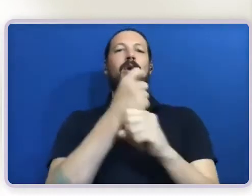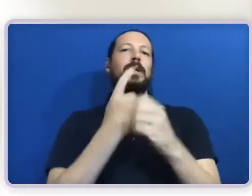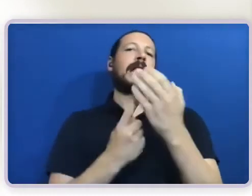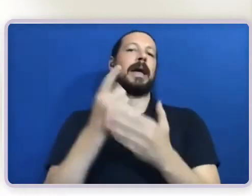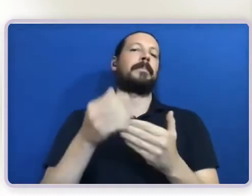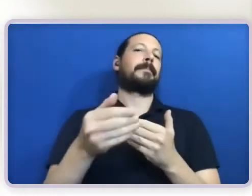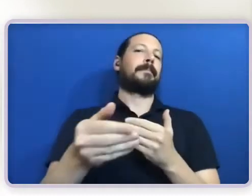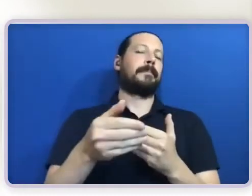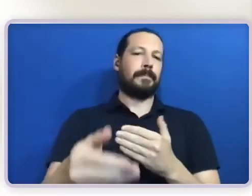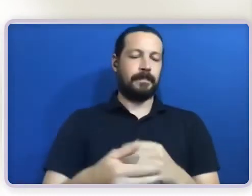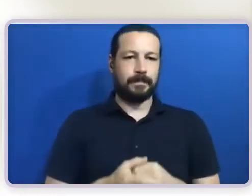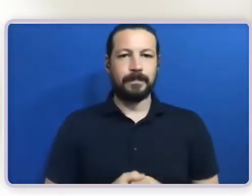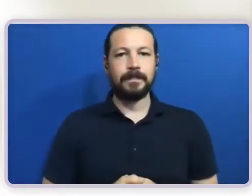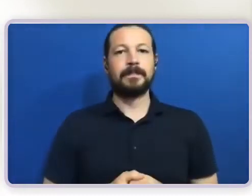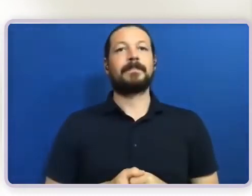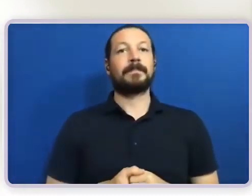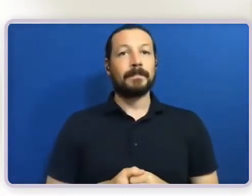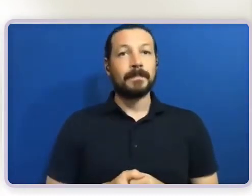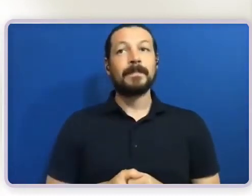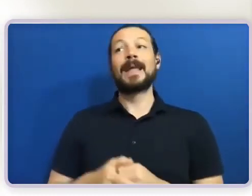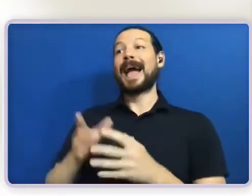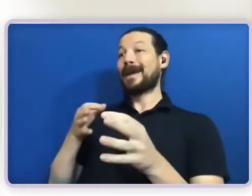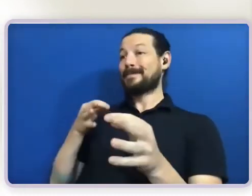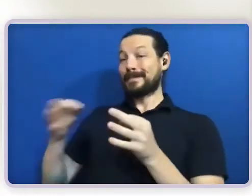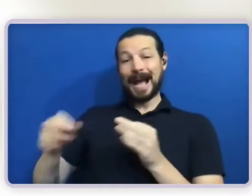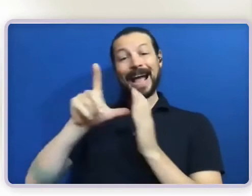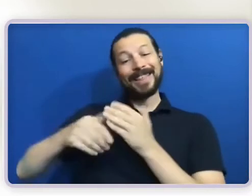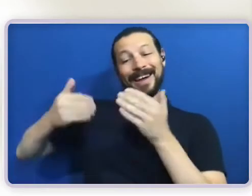The timeline has changed because of COVID-19.